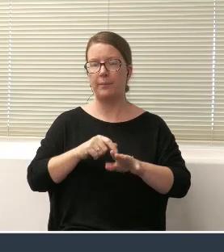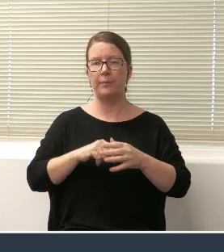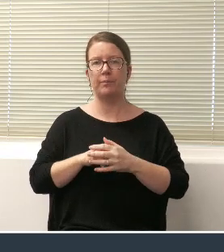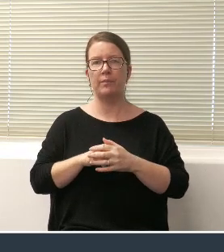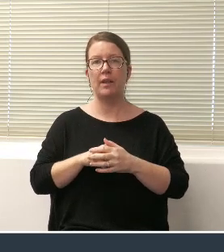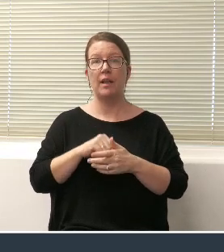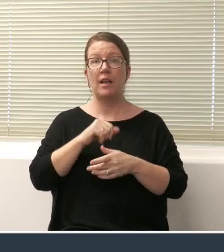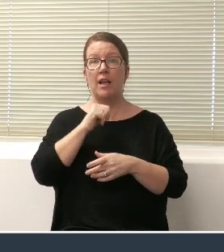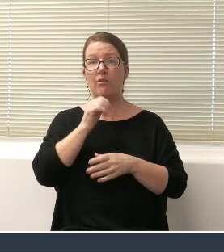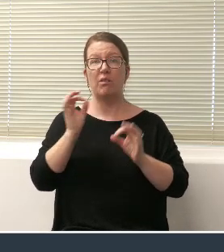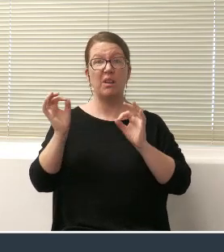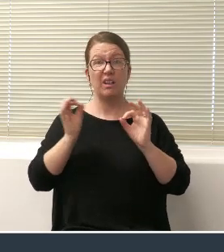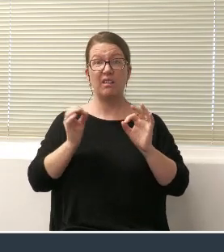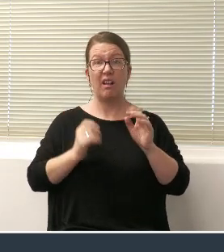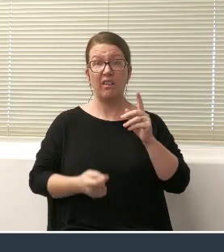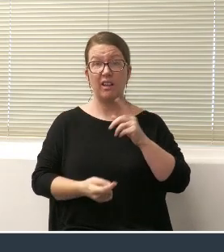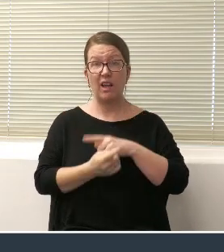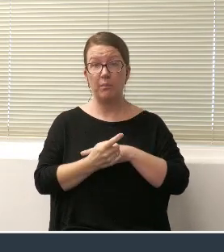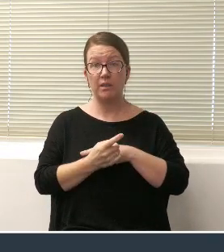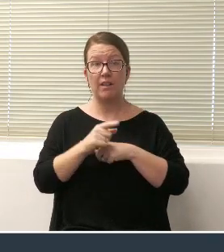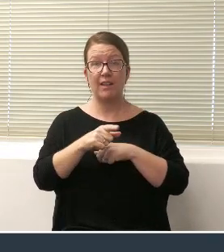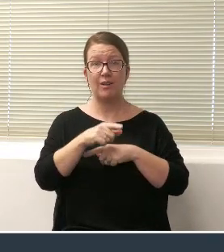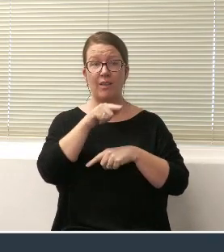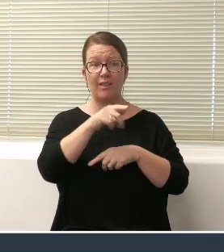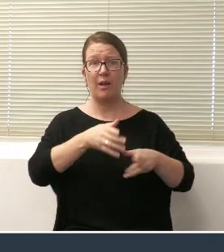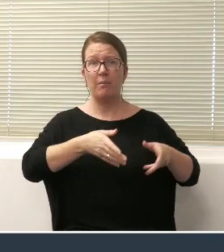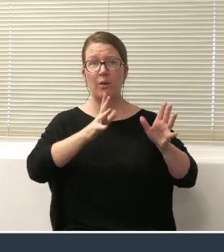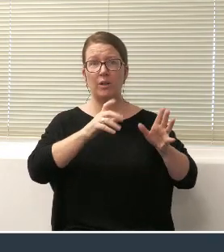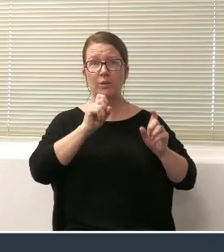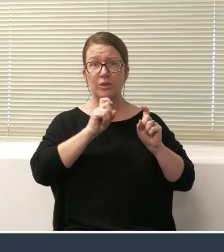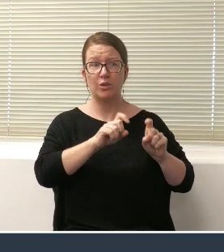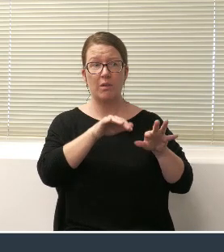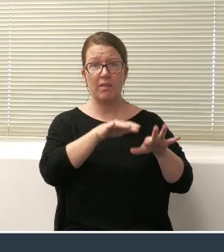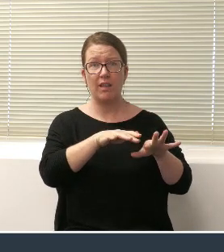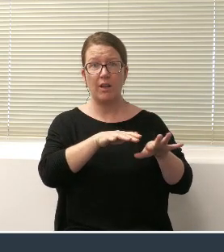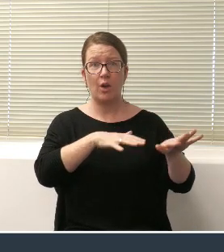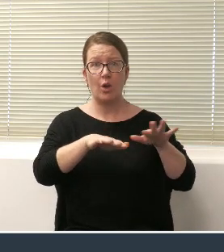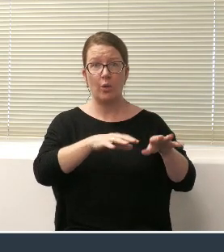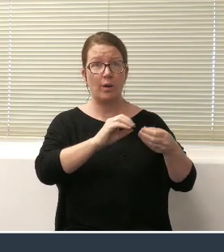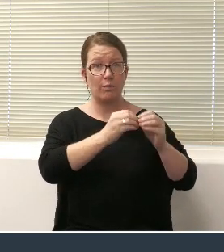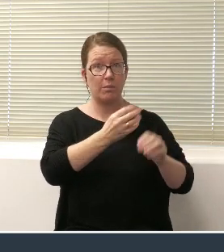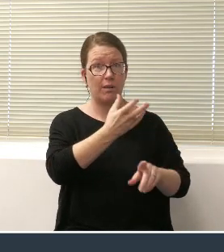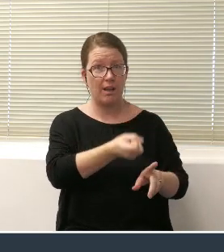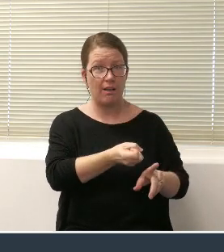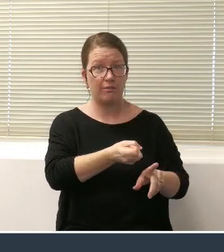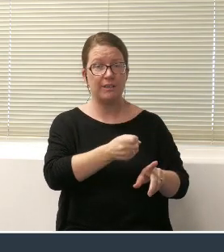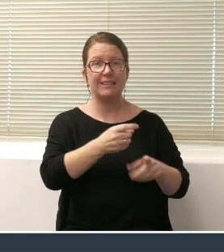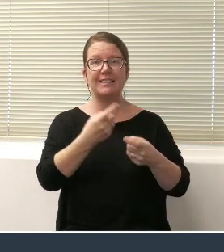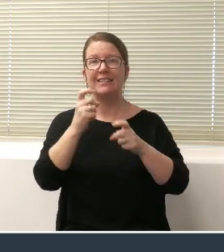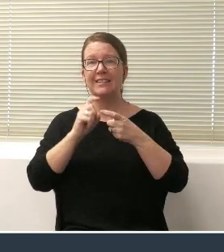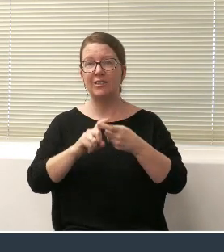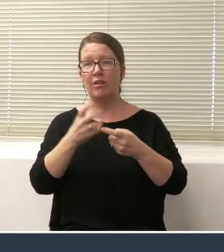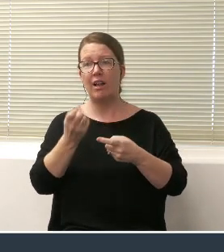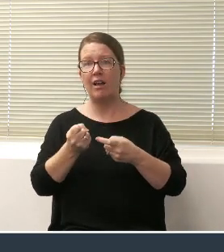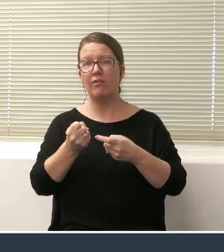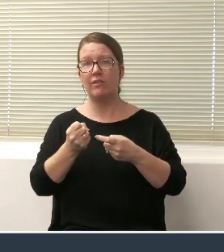have an earthquake-prone building in the middle of the CBD that you need to do something with. You would still have disconnected staff,